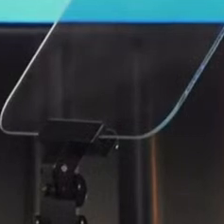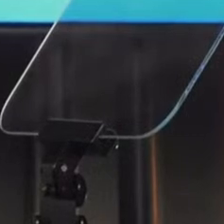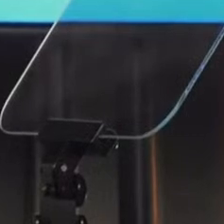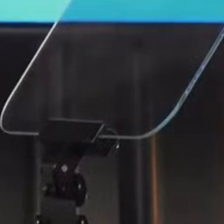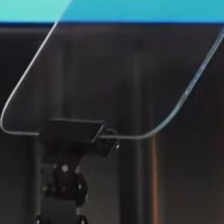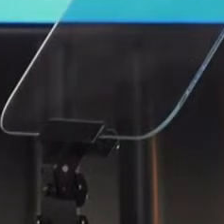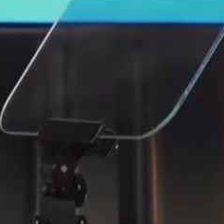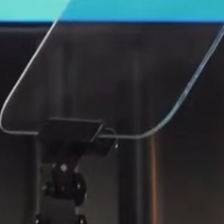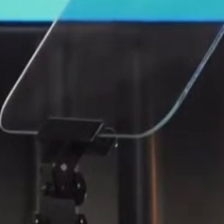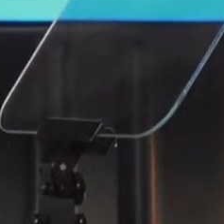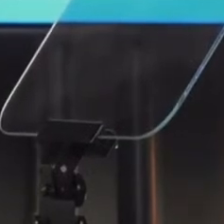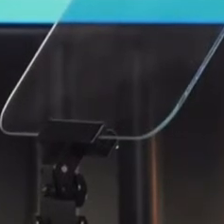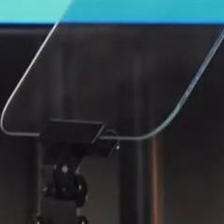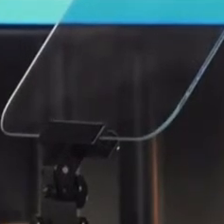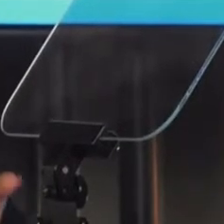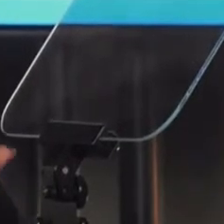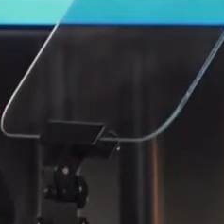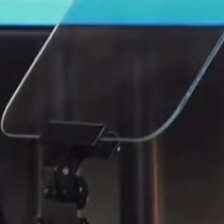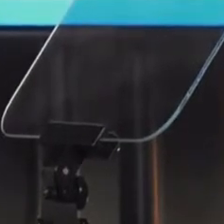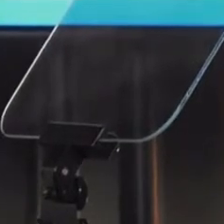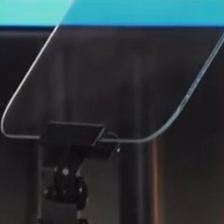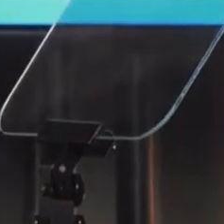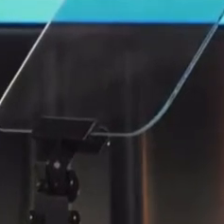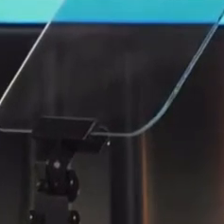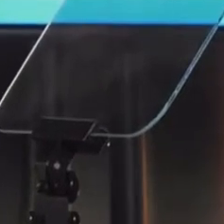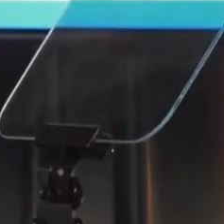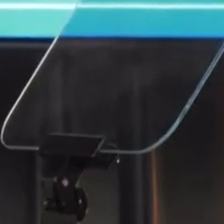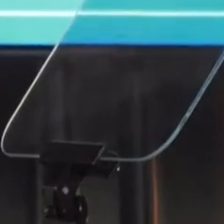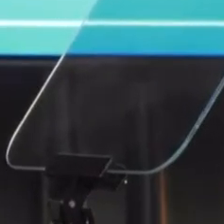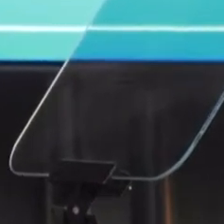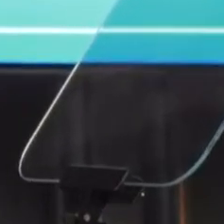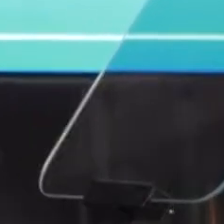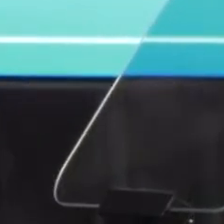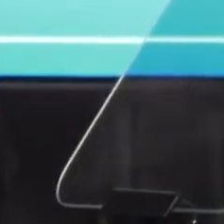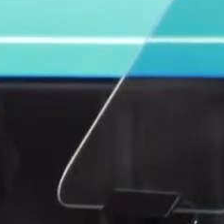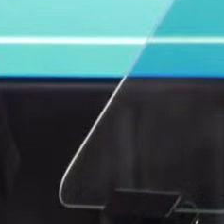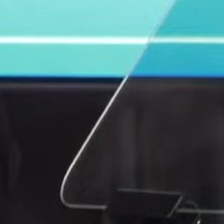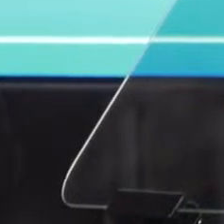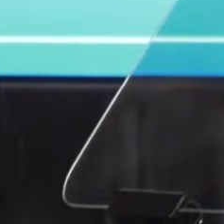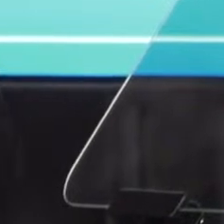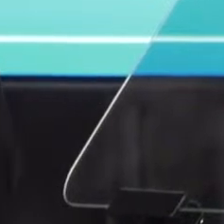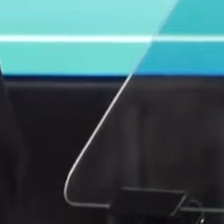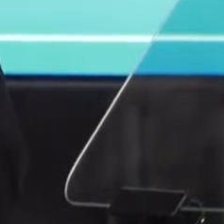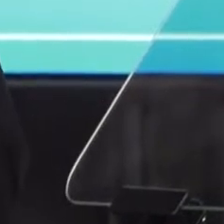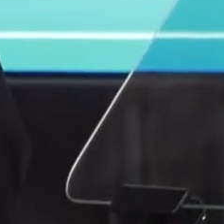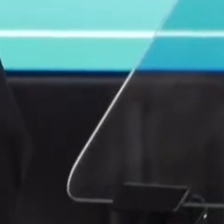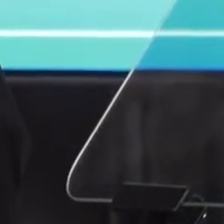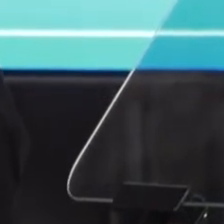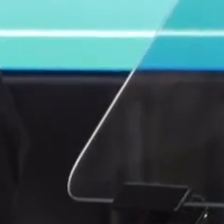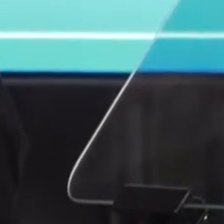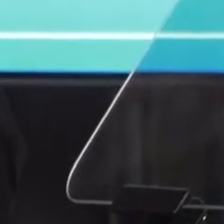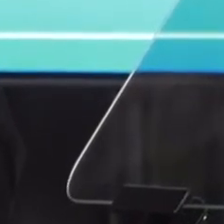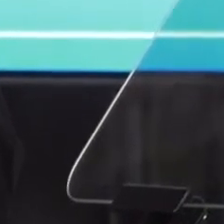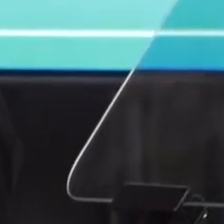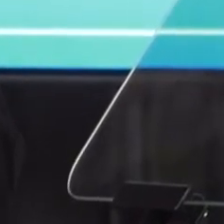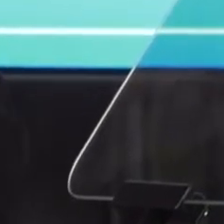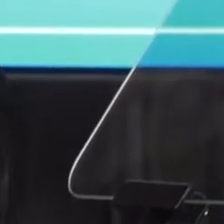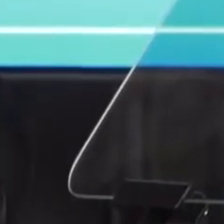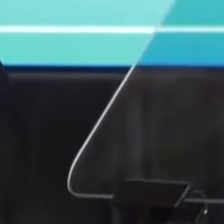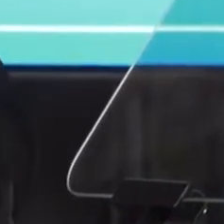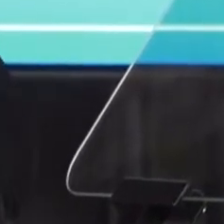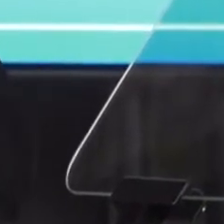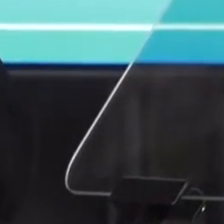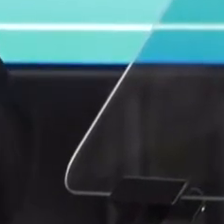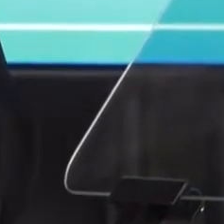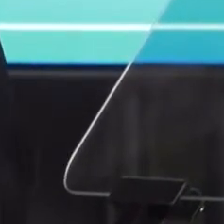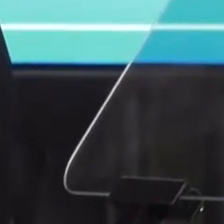the brightest moments of our shared history have failed to illuminate my community and our unique strength and beauty. But